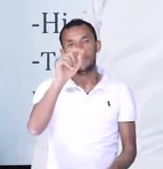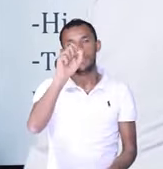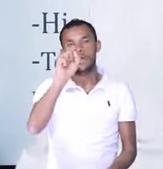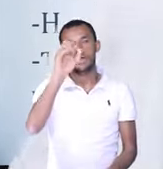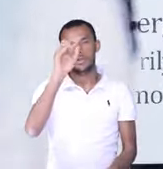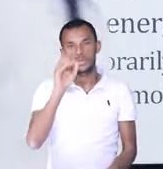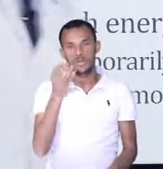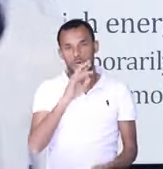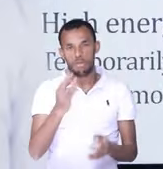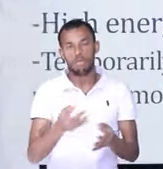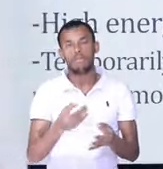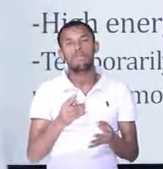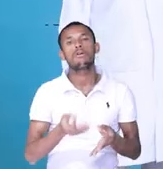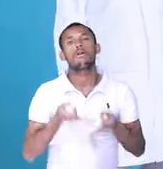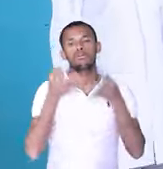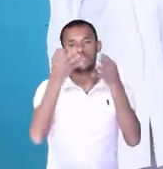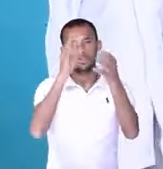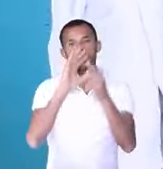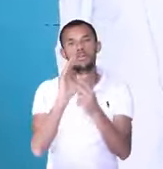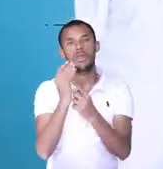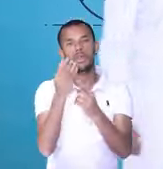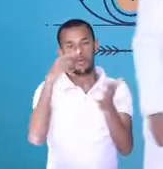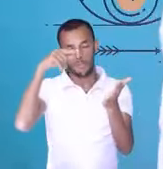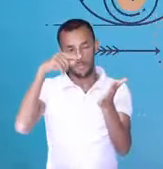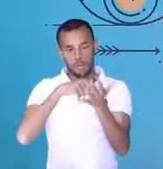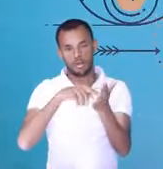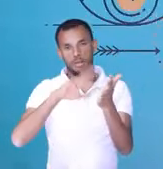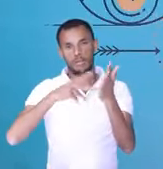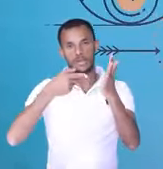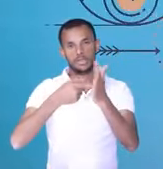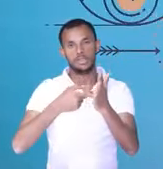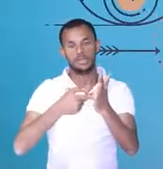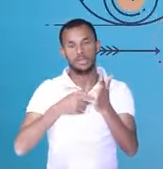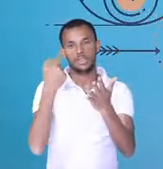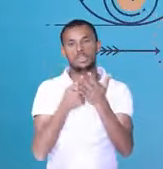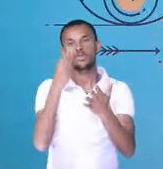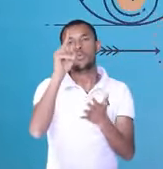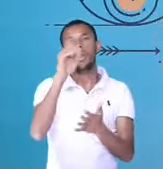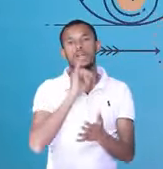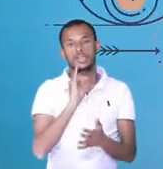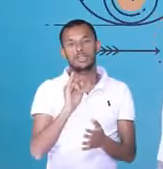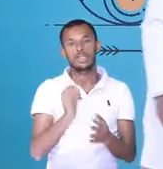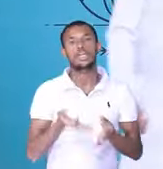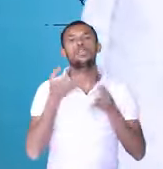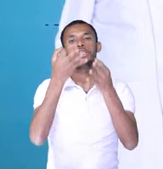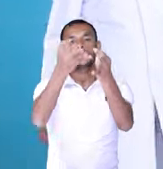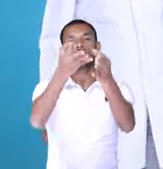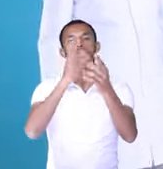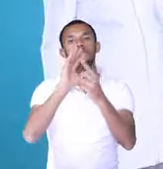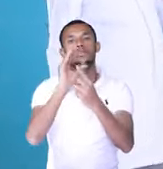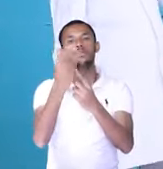or transition states. The point or the peak one. This one is what? Transition states.